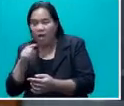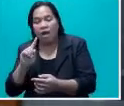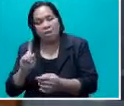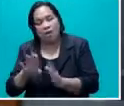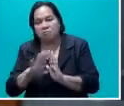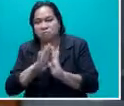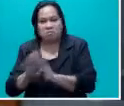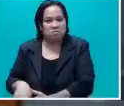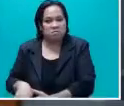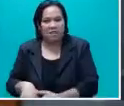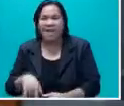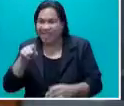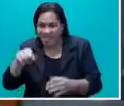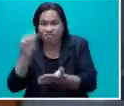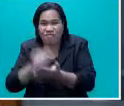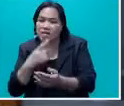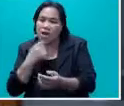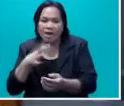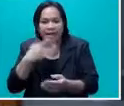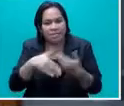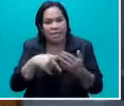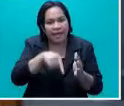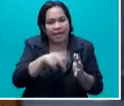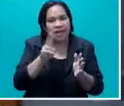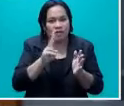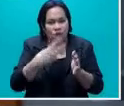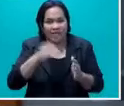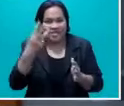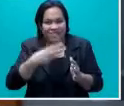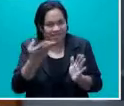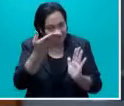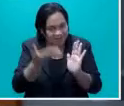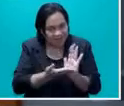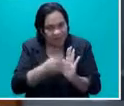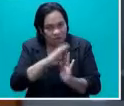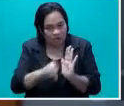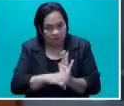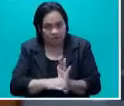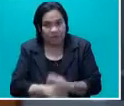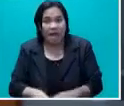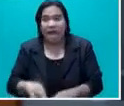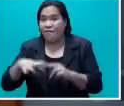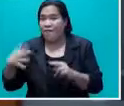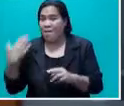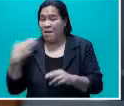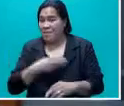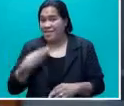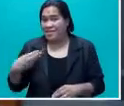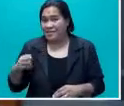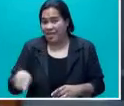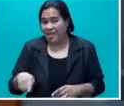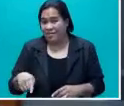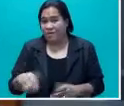2013 Constitution. The former minister responsible for local government, two of them, Honorable Bala,